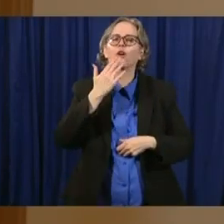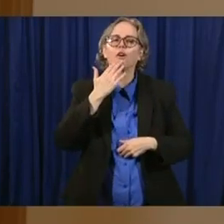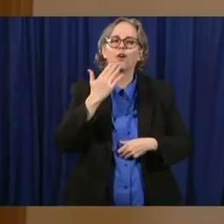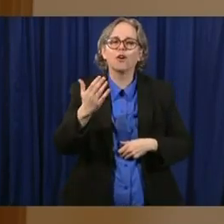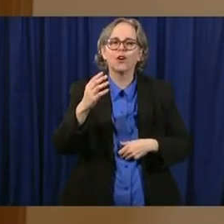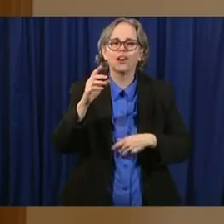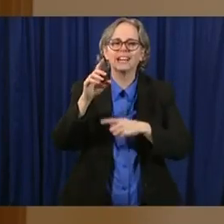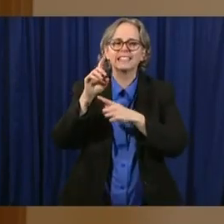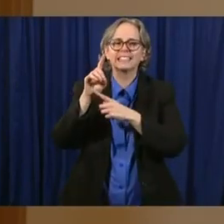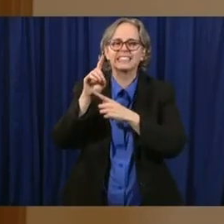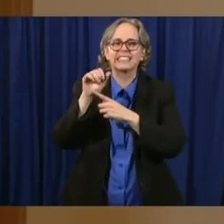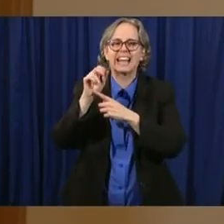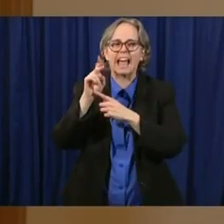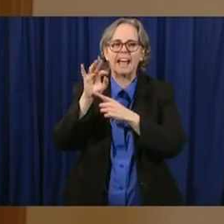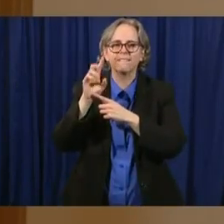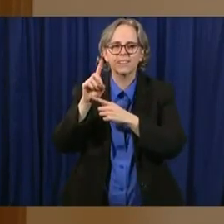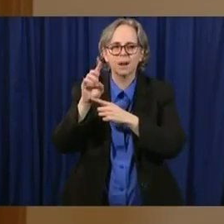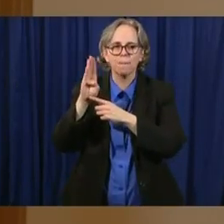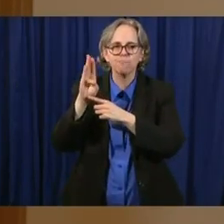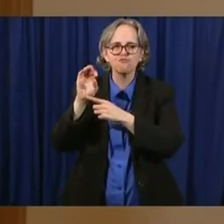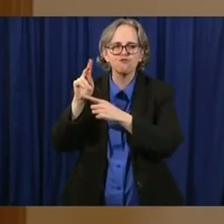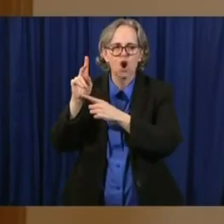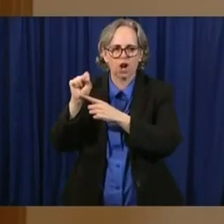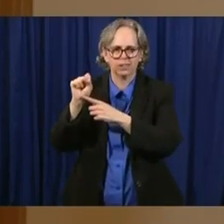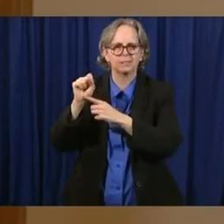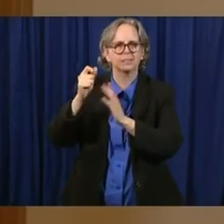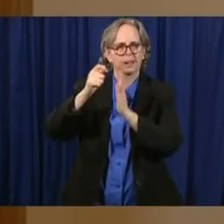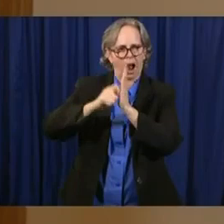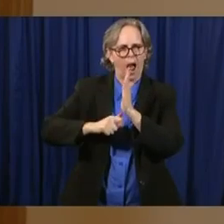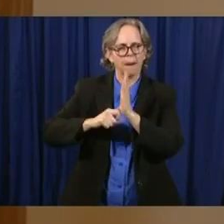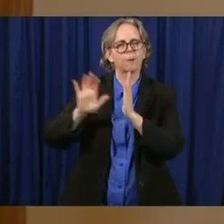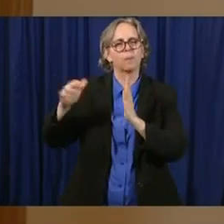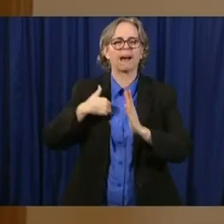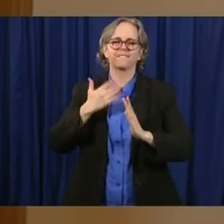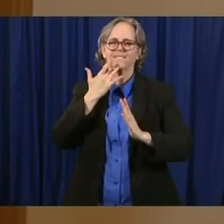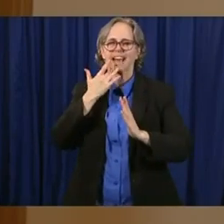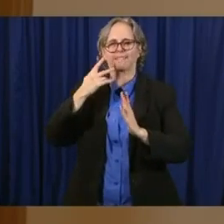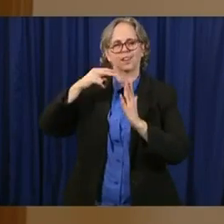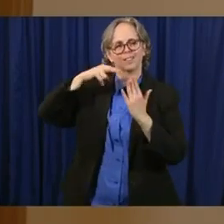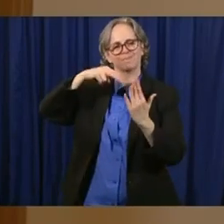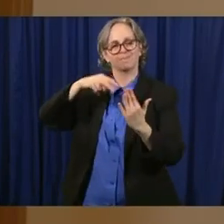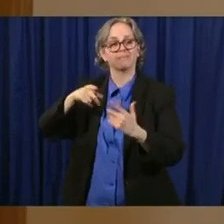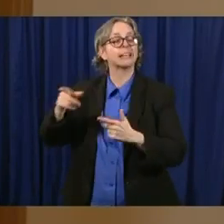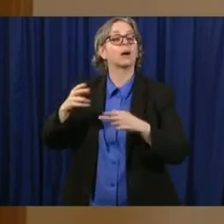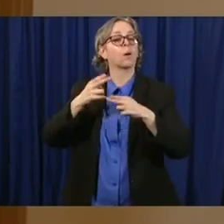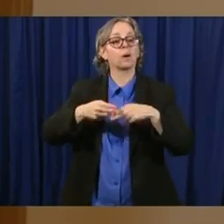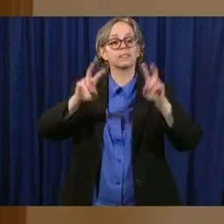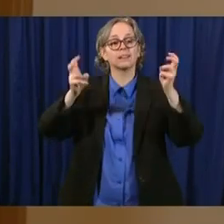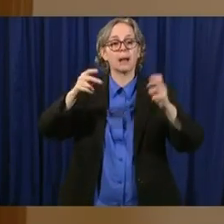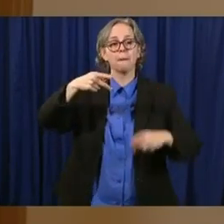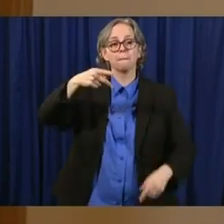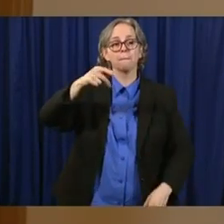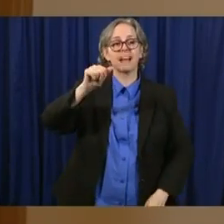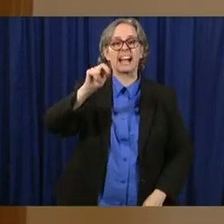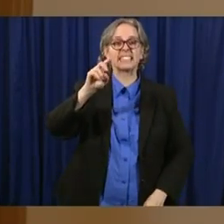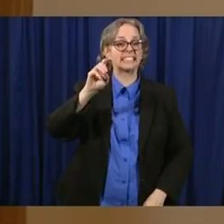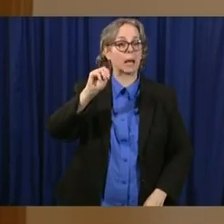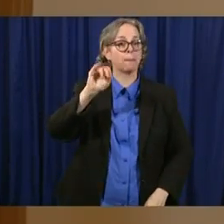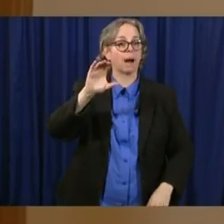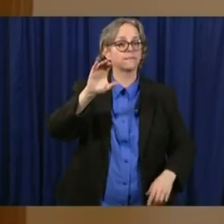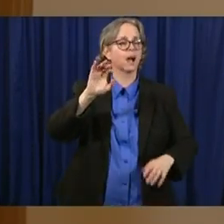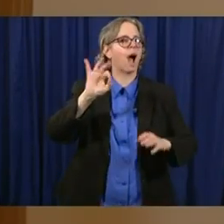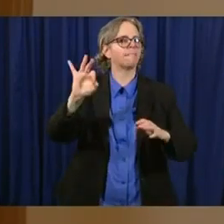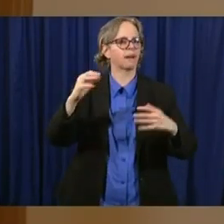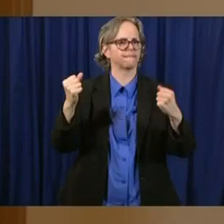He's one of my favorite columnists. And he called it the pandemic of fear and agony. I think it's really important that we talk